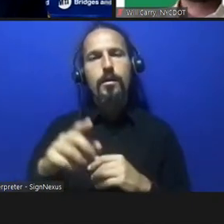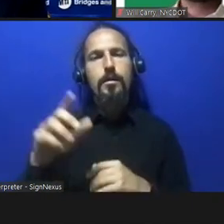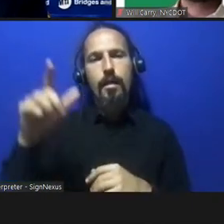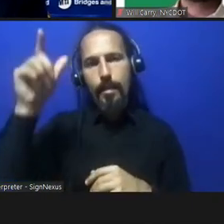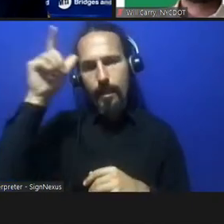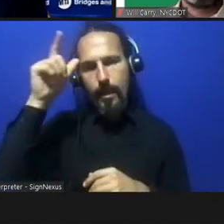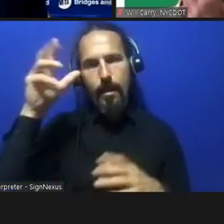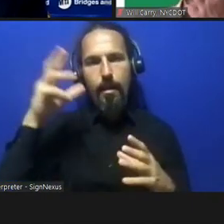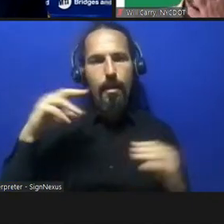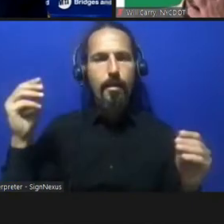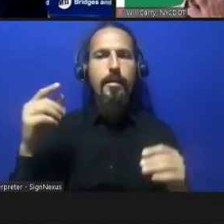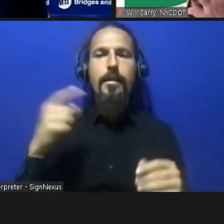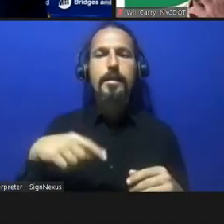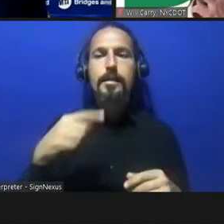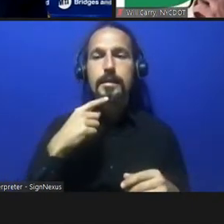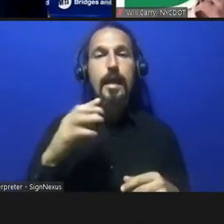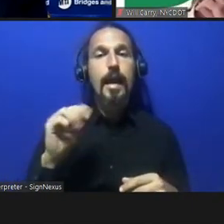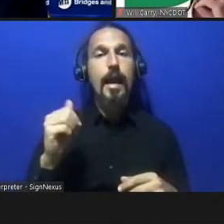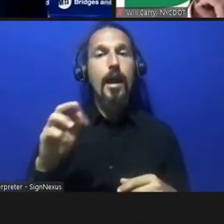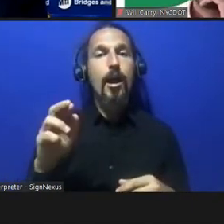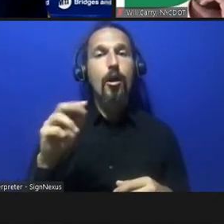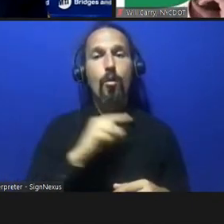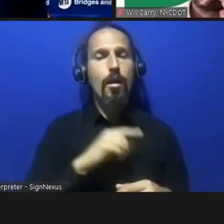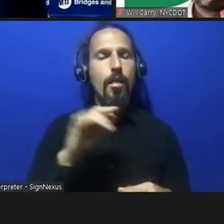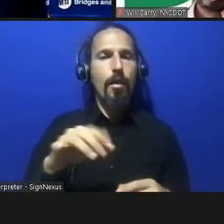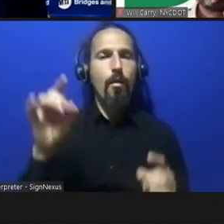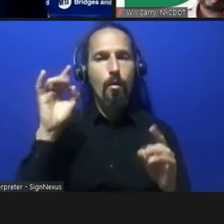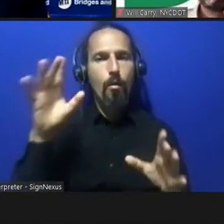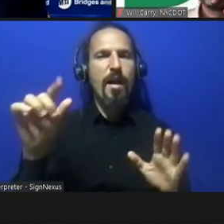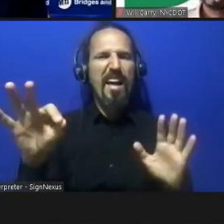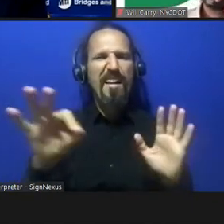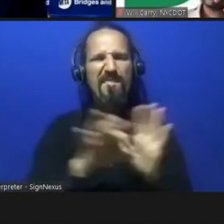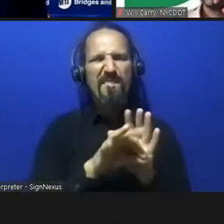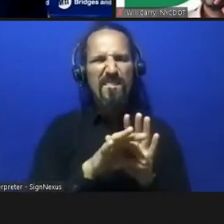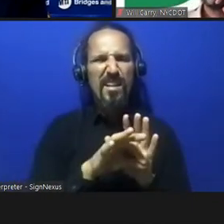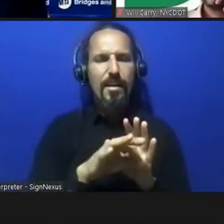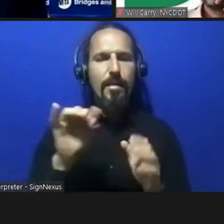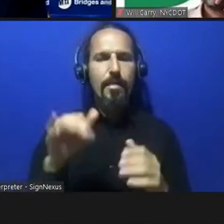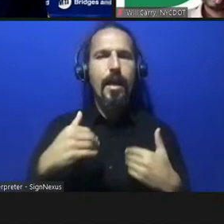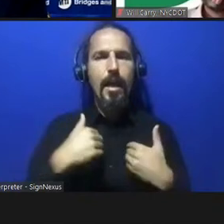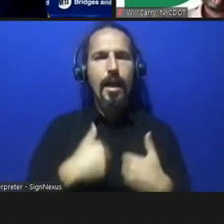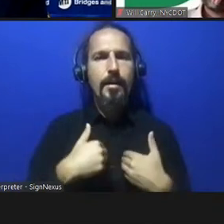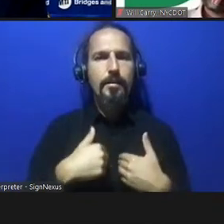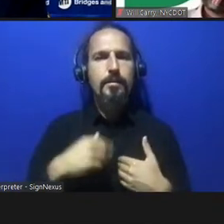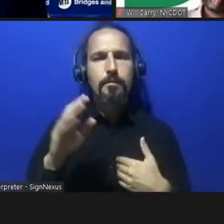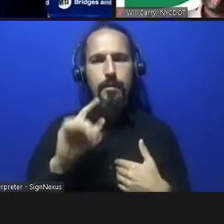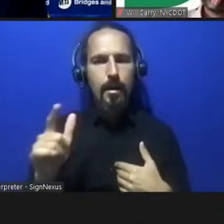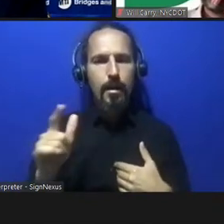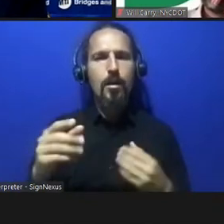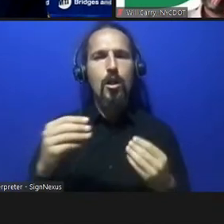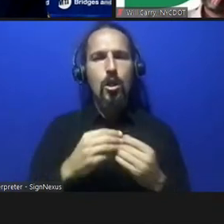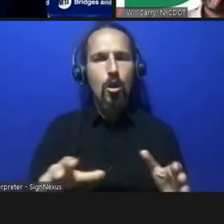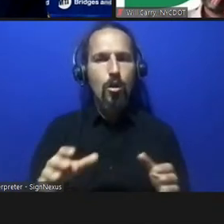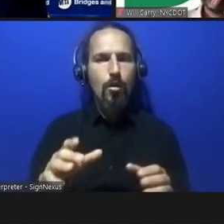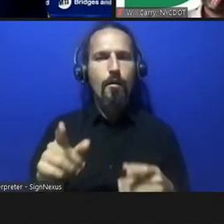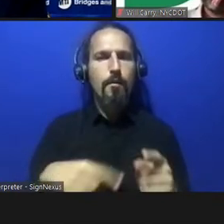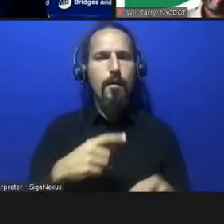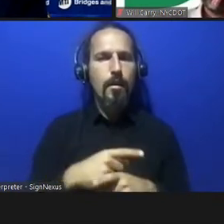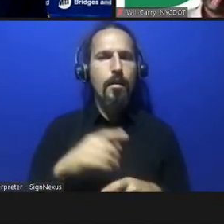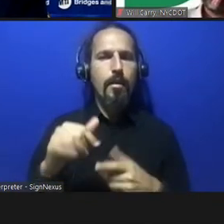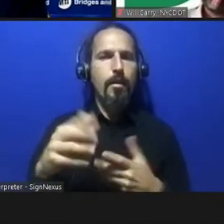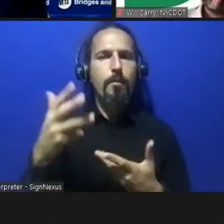association rates our air quality in f this pollution the asthma bills the learning loss suffered from the particulate